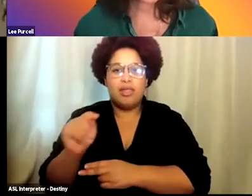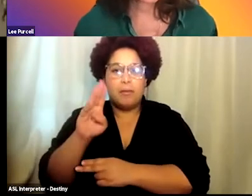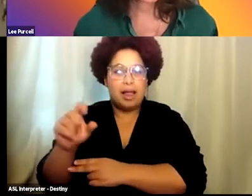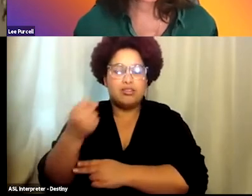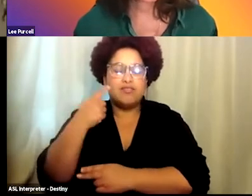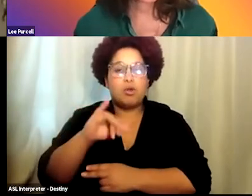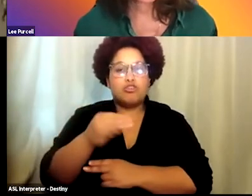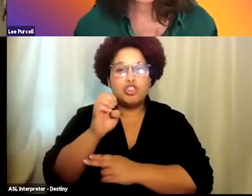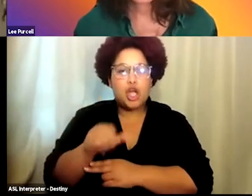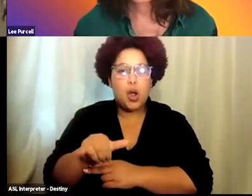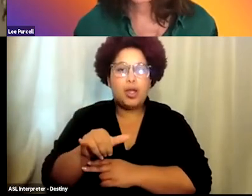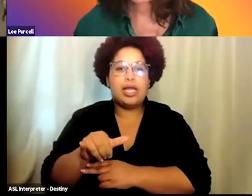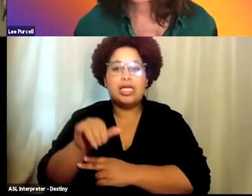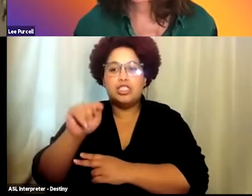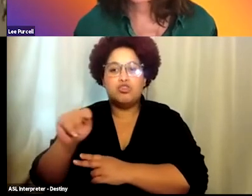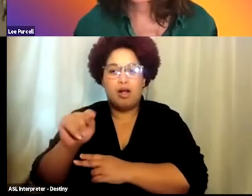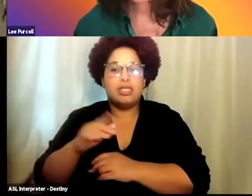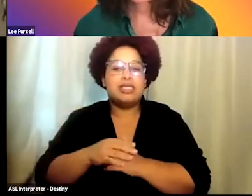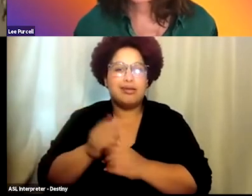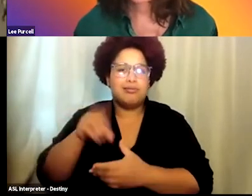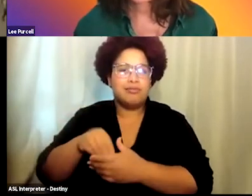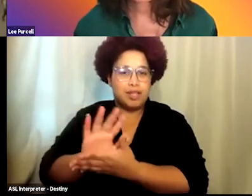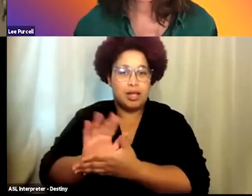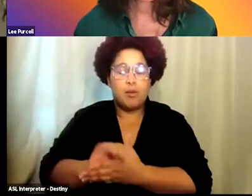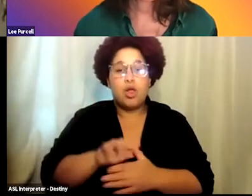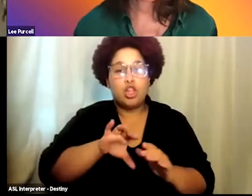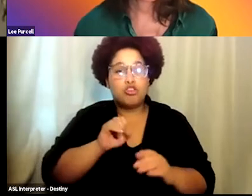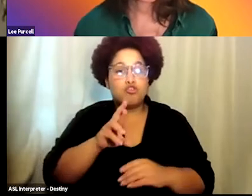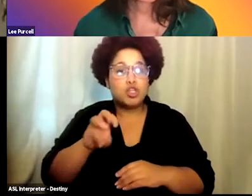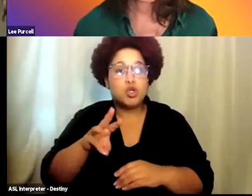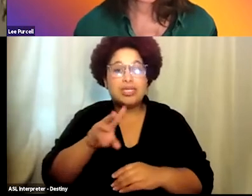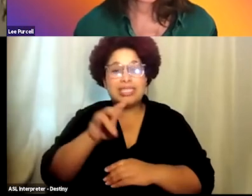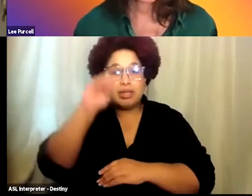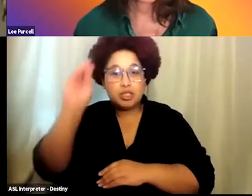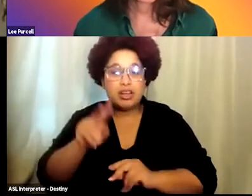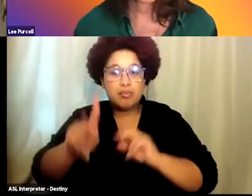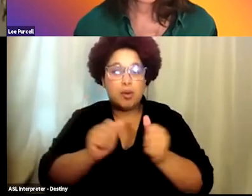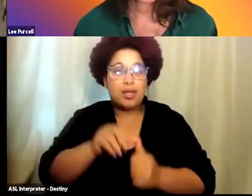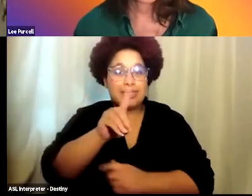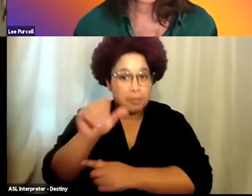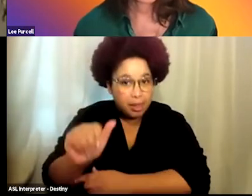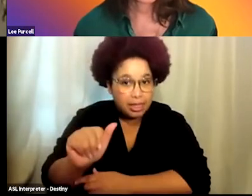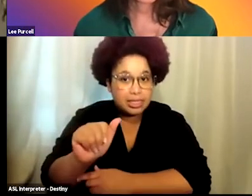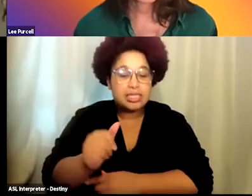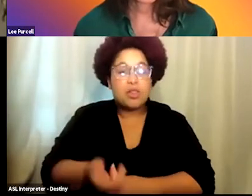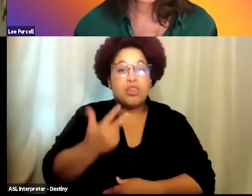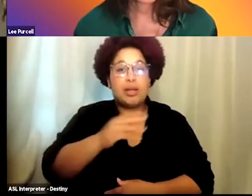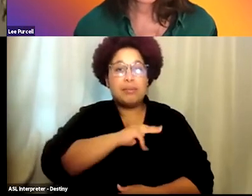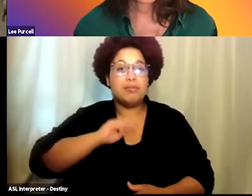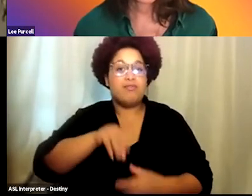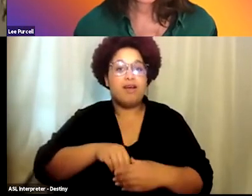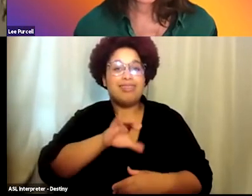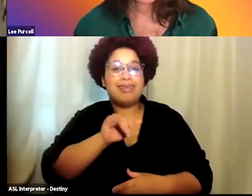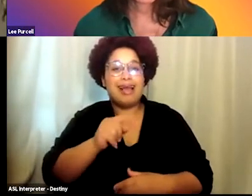Joey Travolta and his Inclusion Films. The film's crew was 70% comprised of people with disabilities, and 3 members of the cast